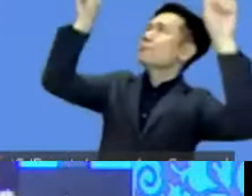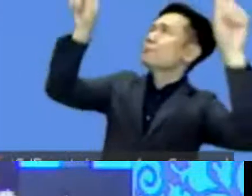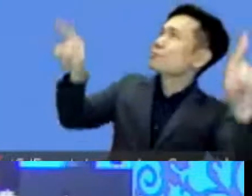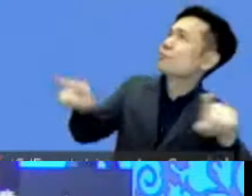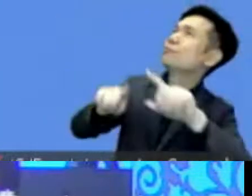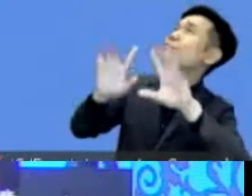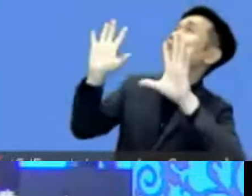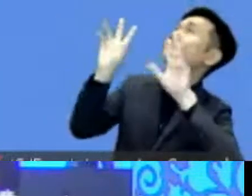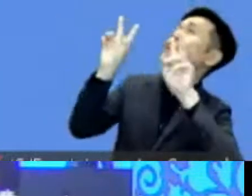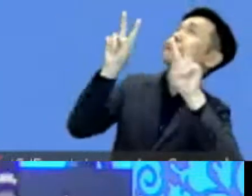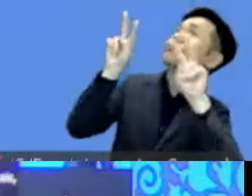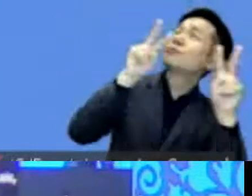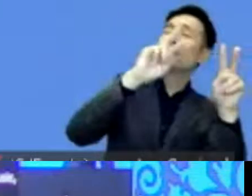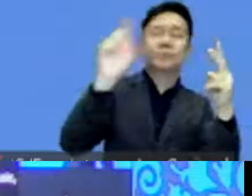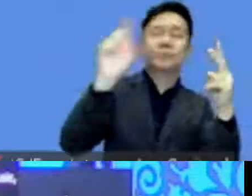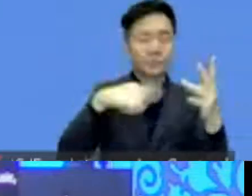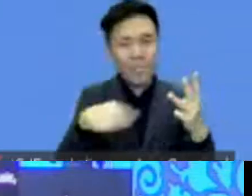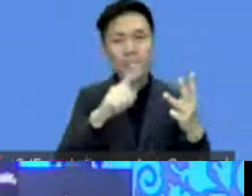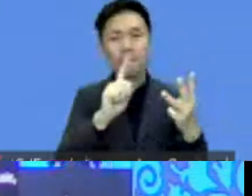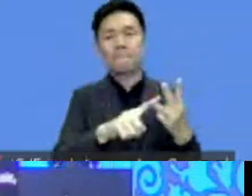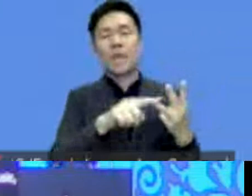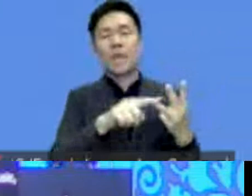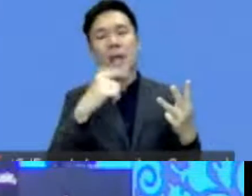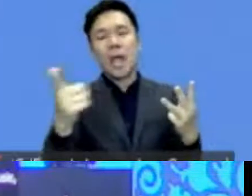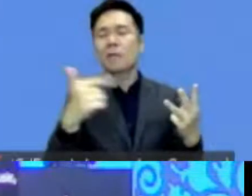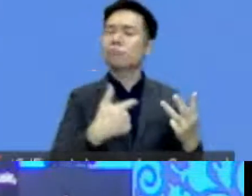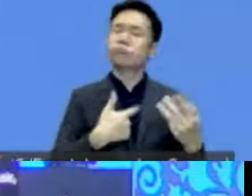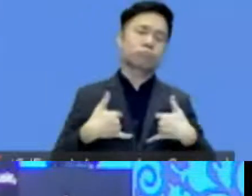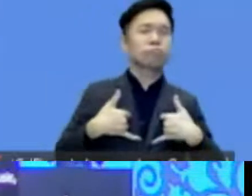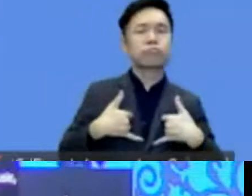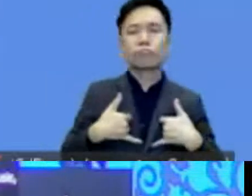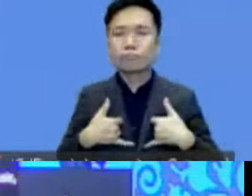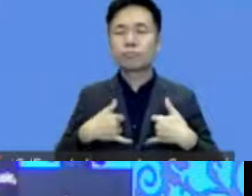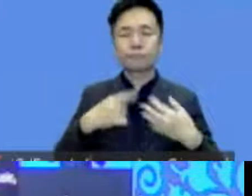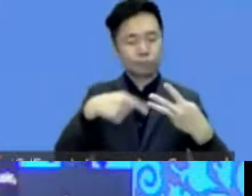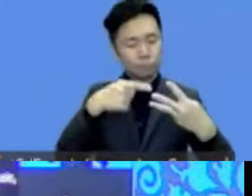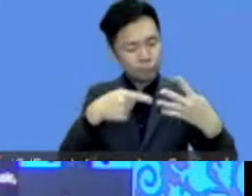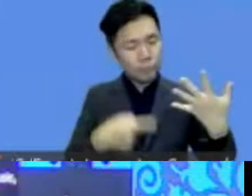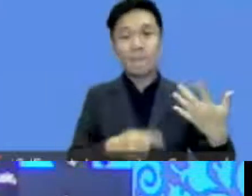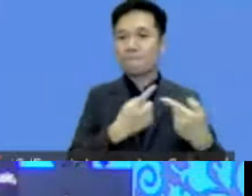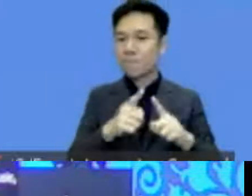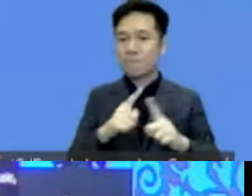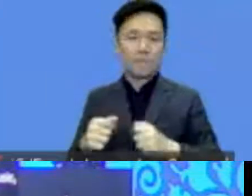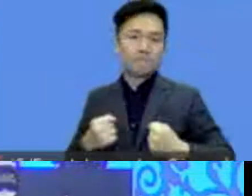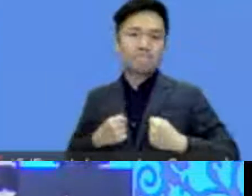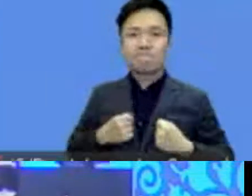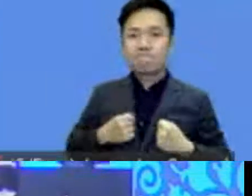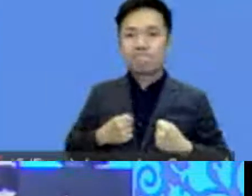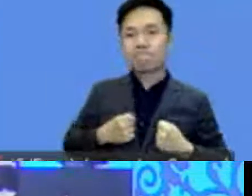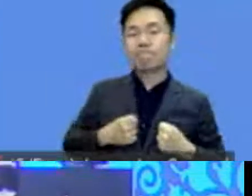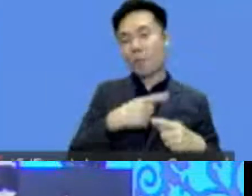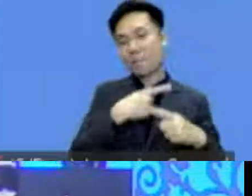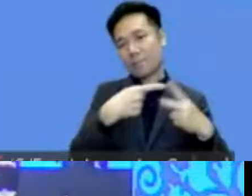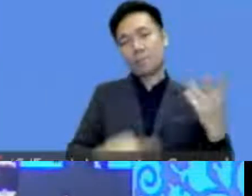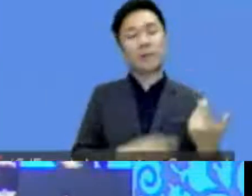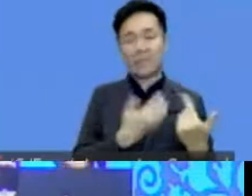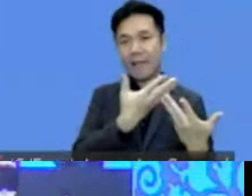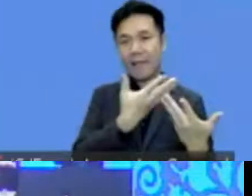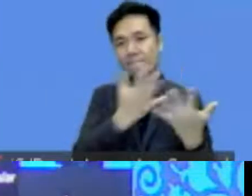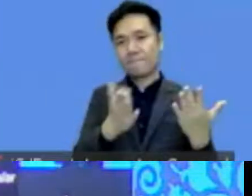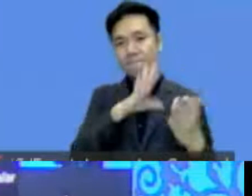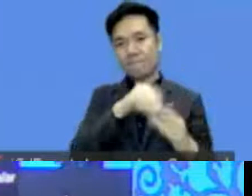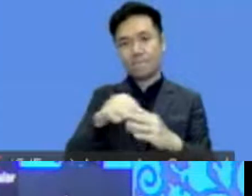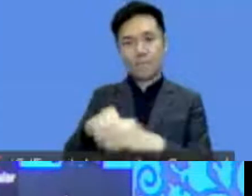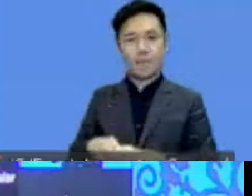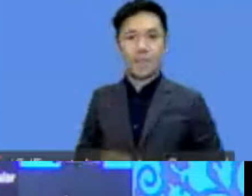our local vernacular language teachers. So when instructions moved online, we had 1